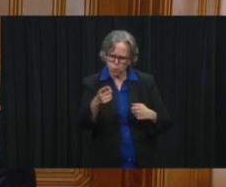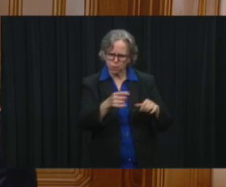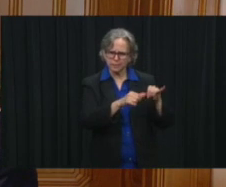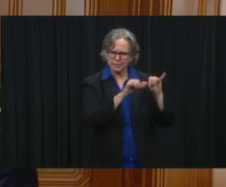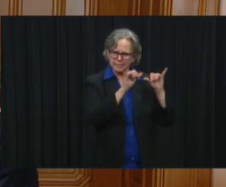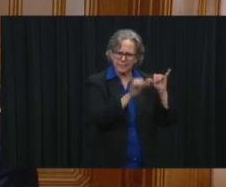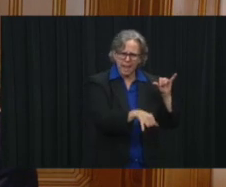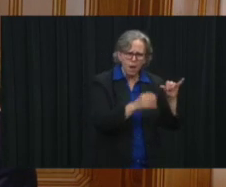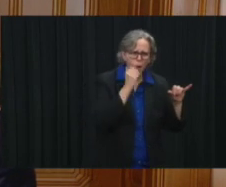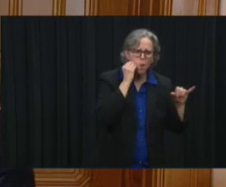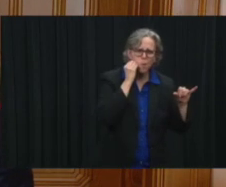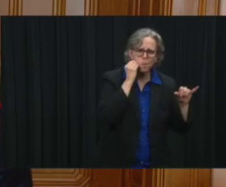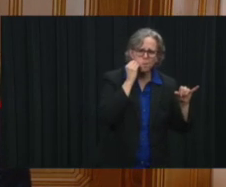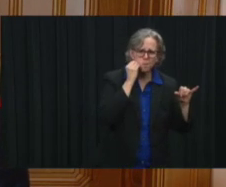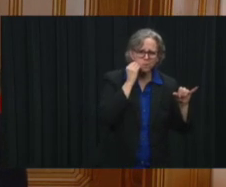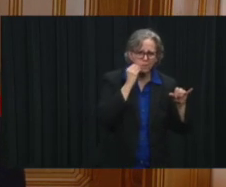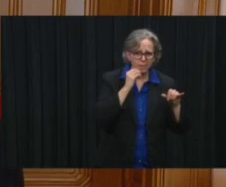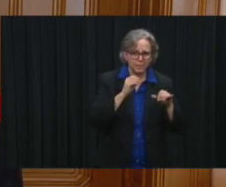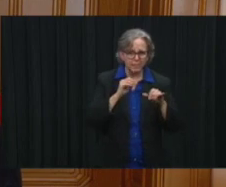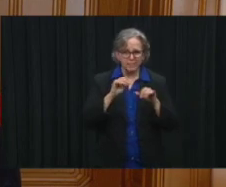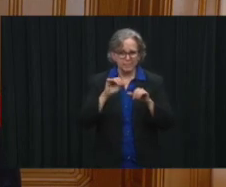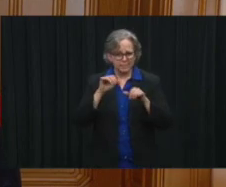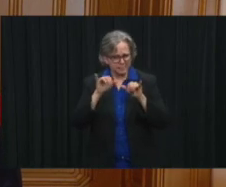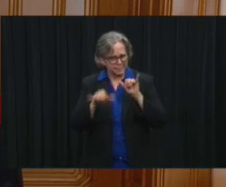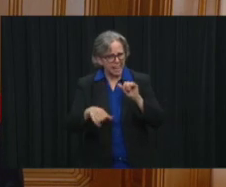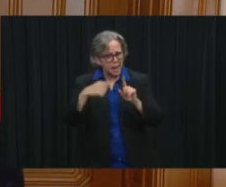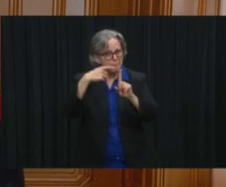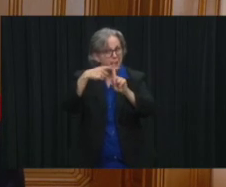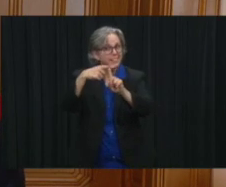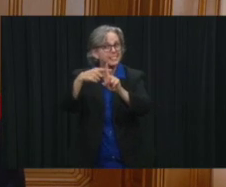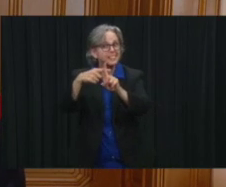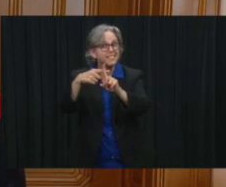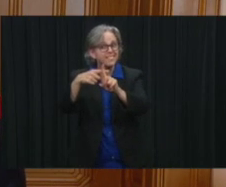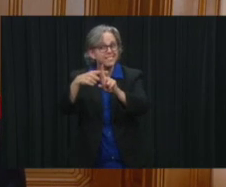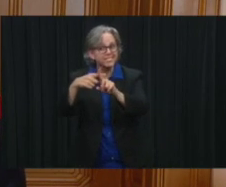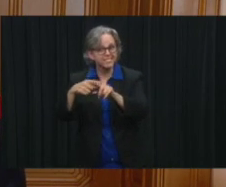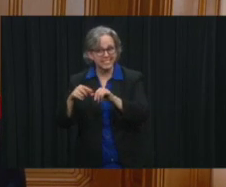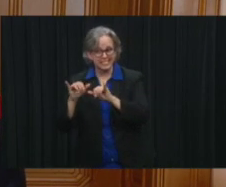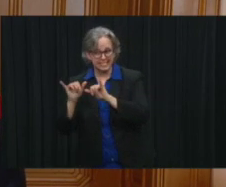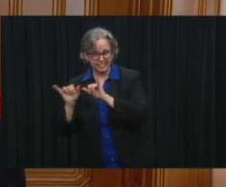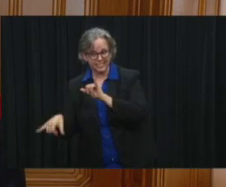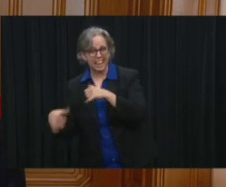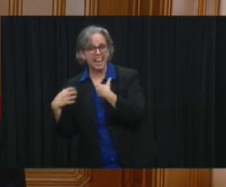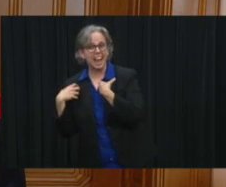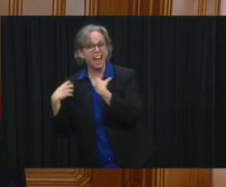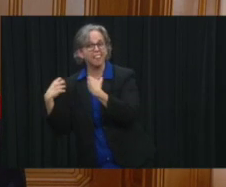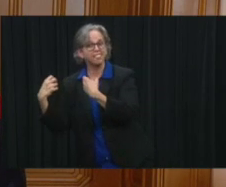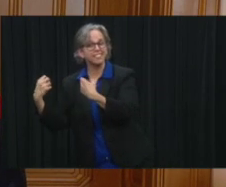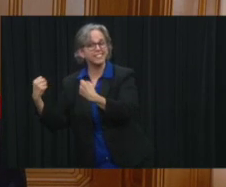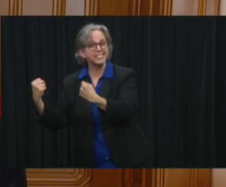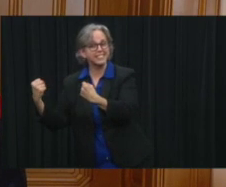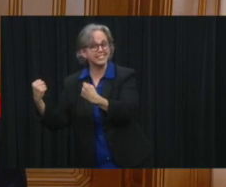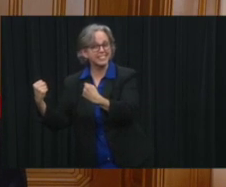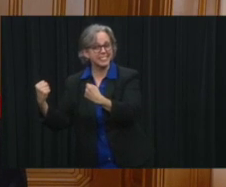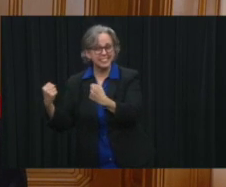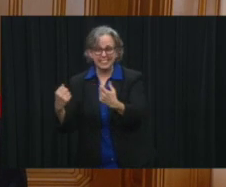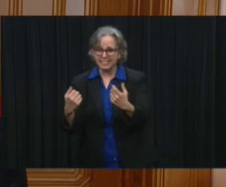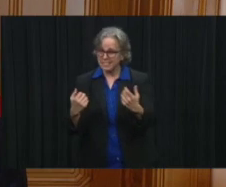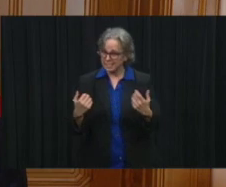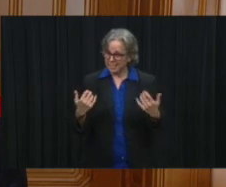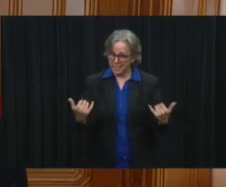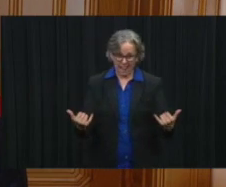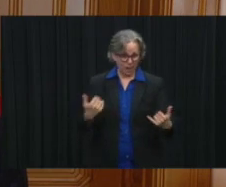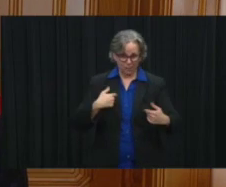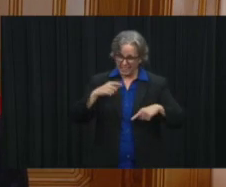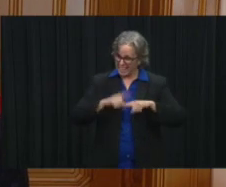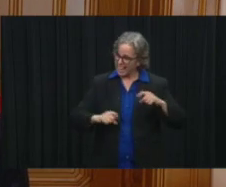positive, and stay healthy. And even though right now we can't gather together,